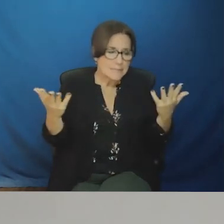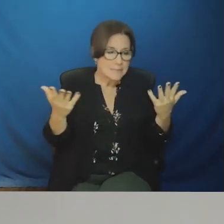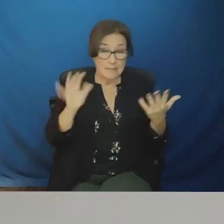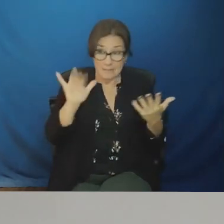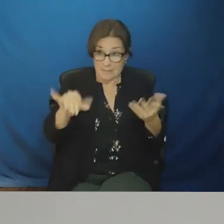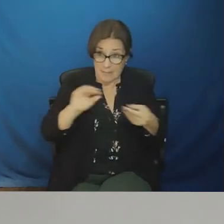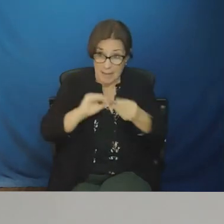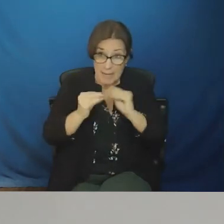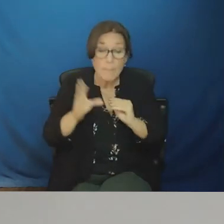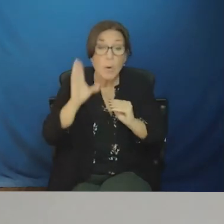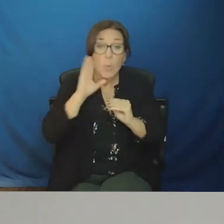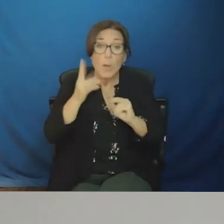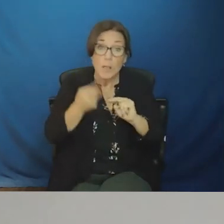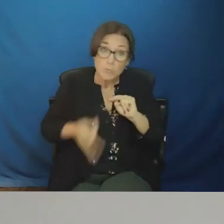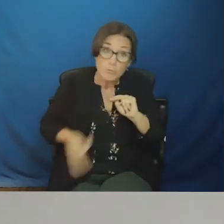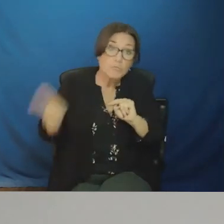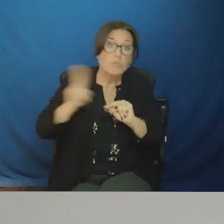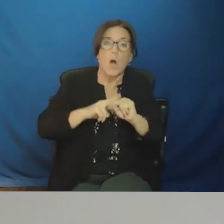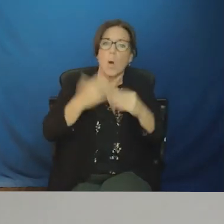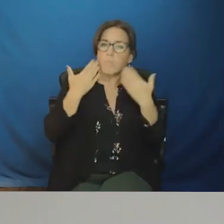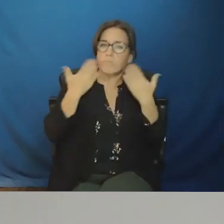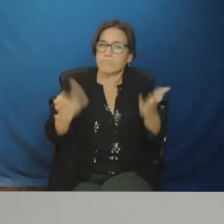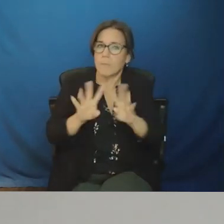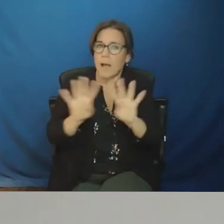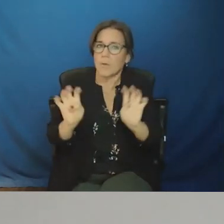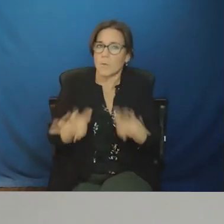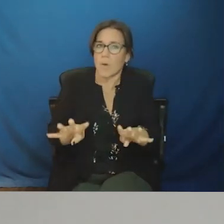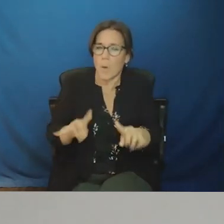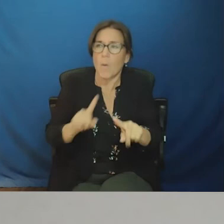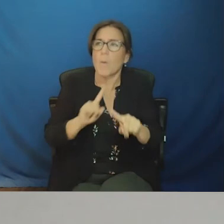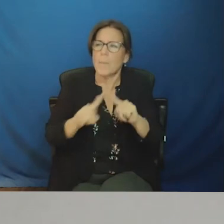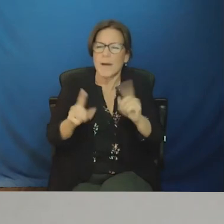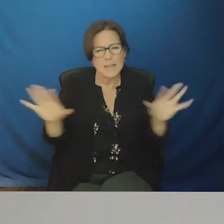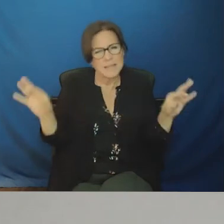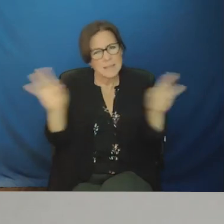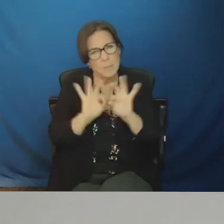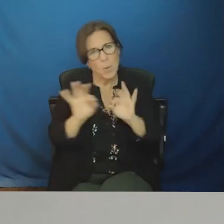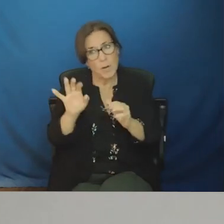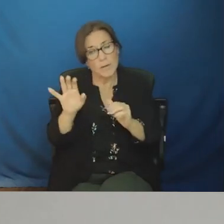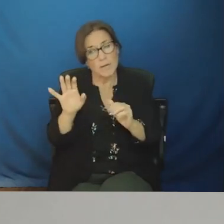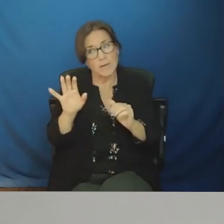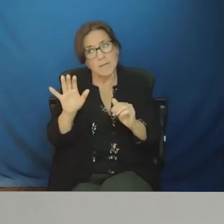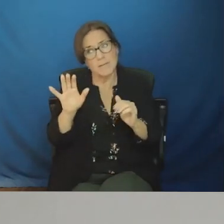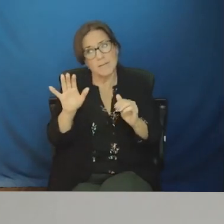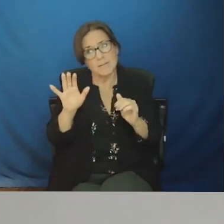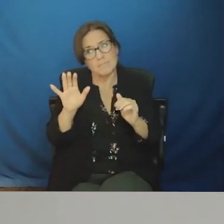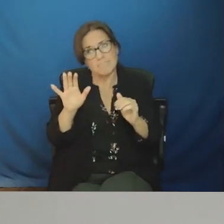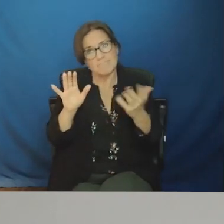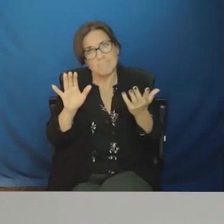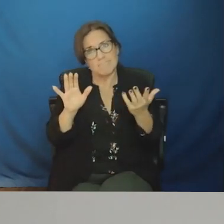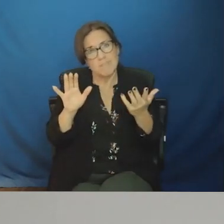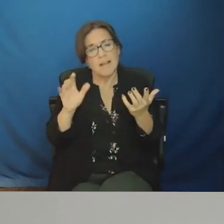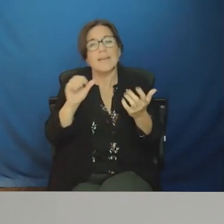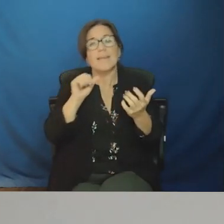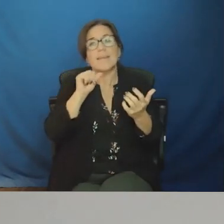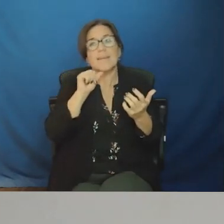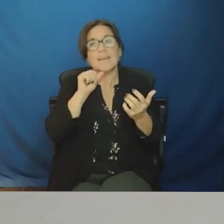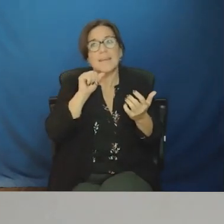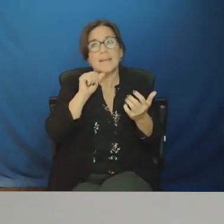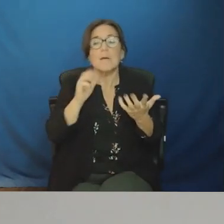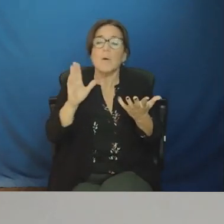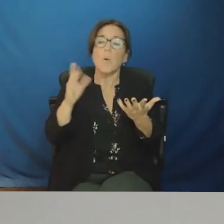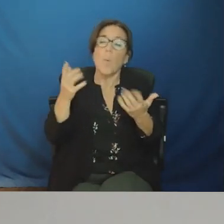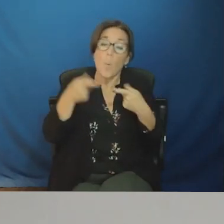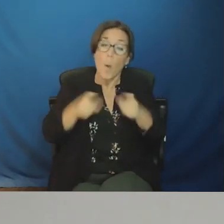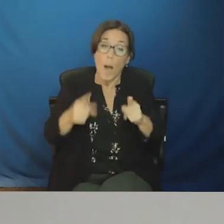I think we can use this opportunity to where you don't feel invisible because of protecting for anonymity, that you're able to now show it through the measure. Is now.